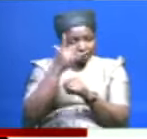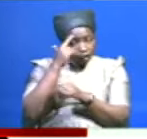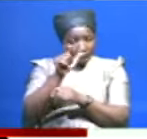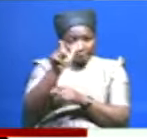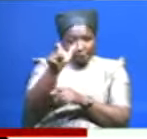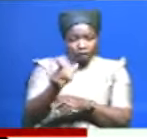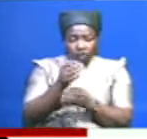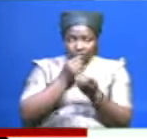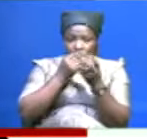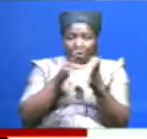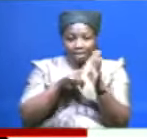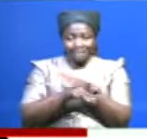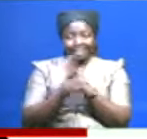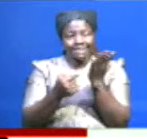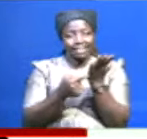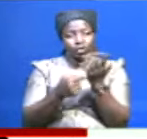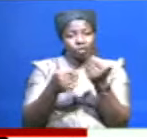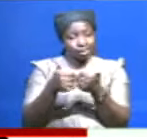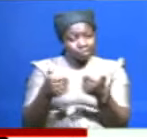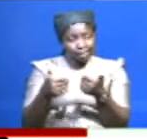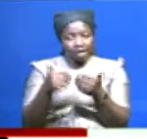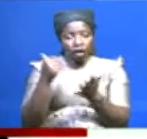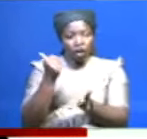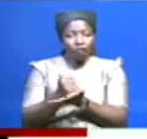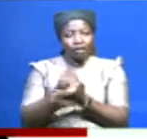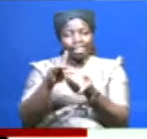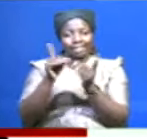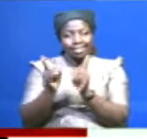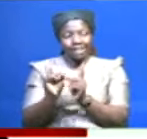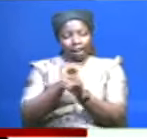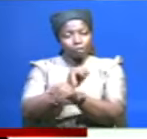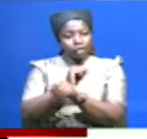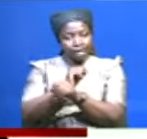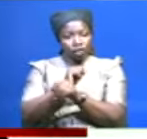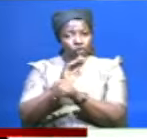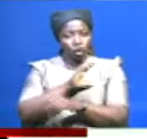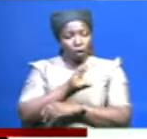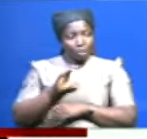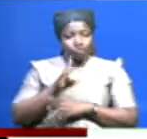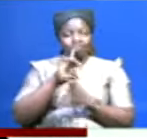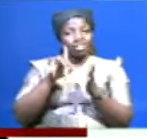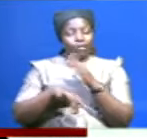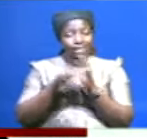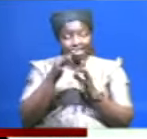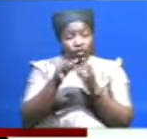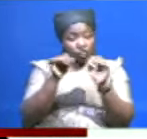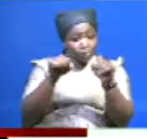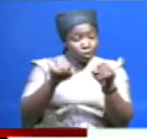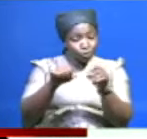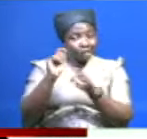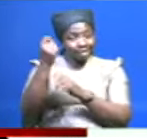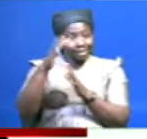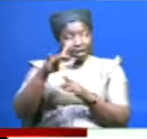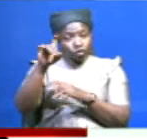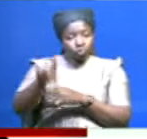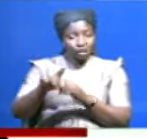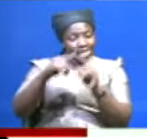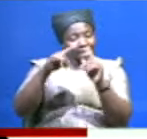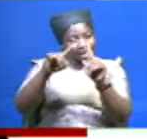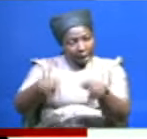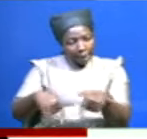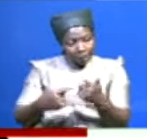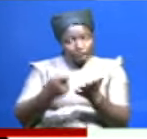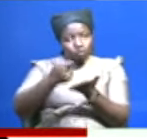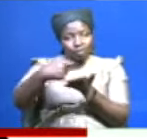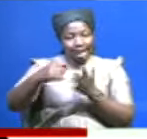digital space. Well, the Office of the Data Protection Commissioner says if possible, Kenyans should demand to sign a consent to